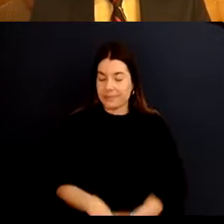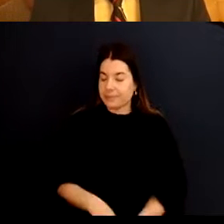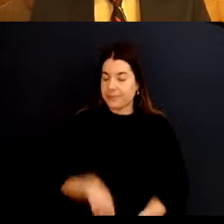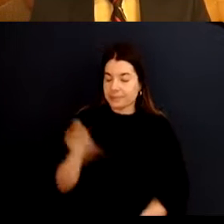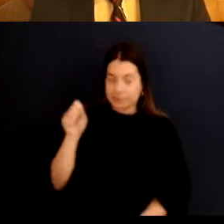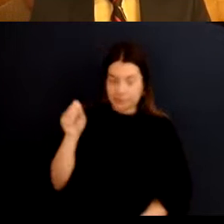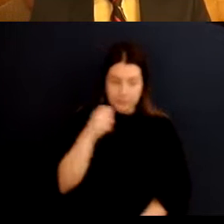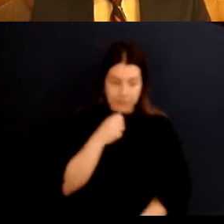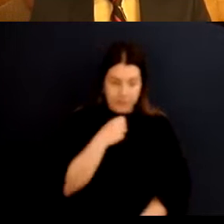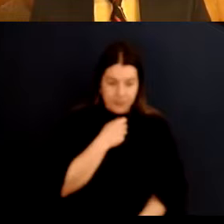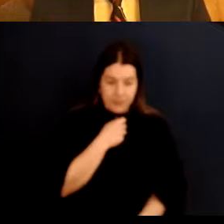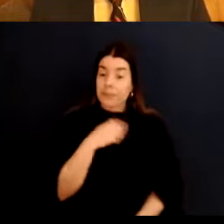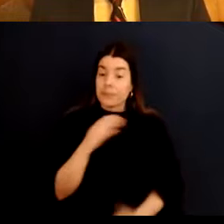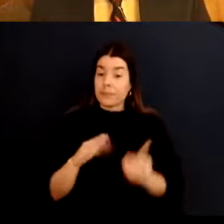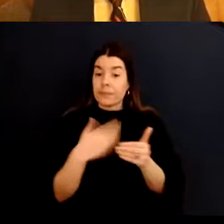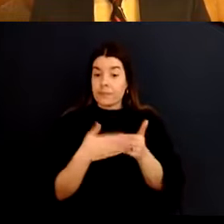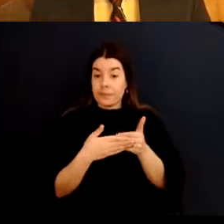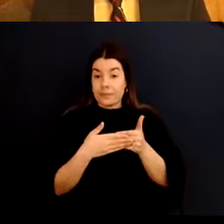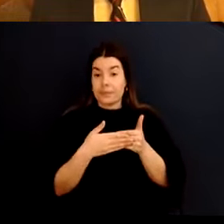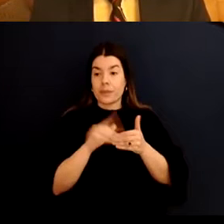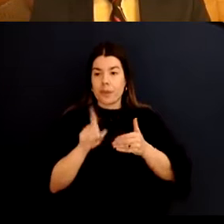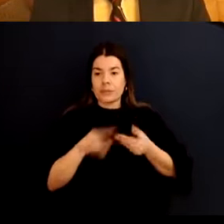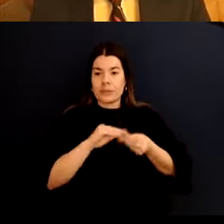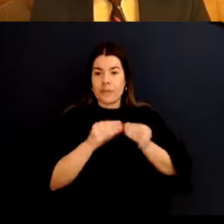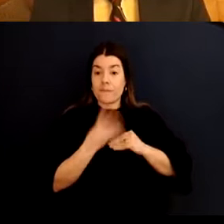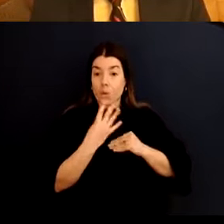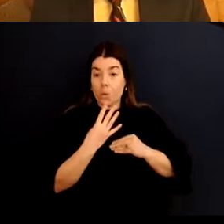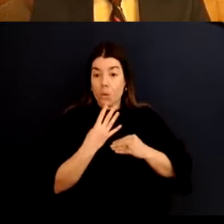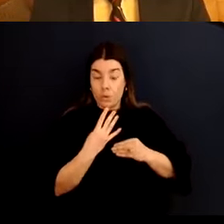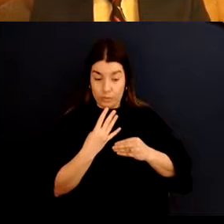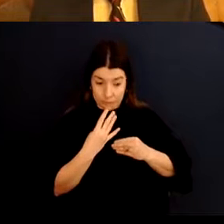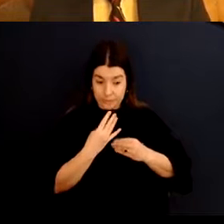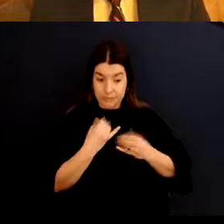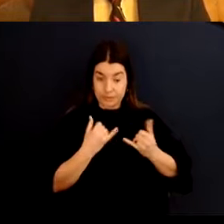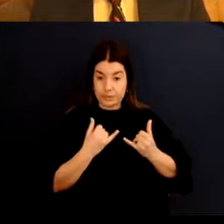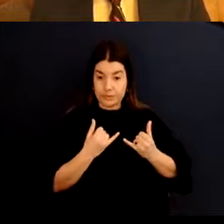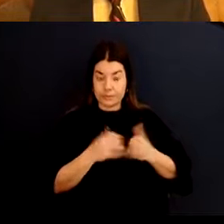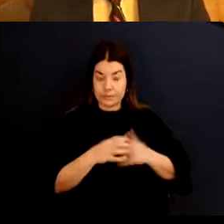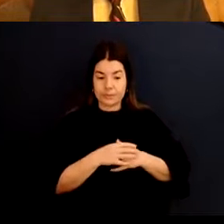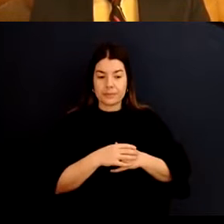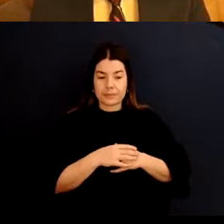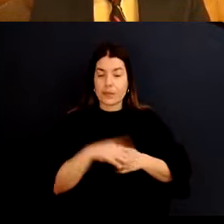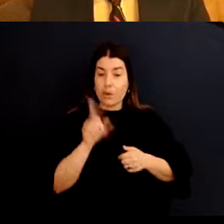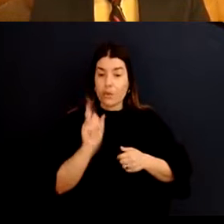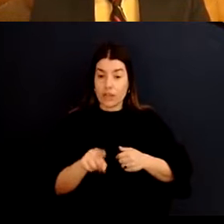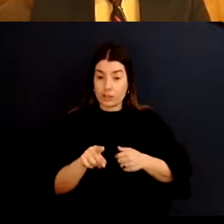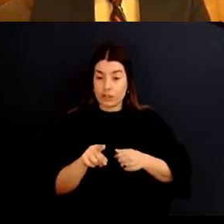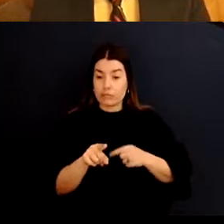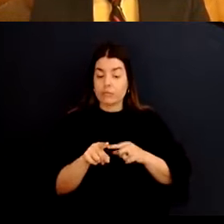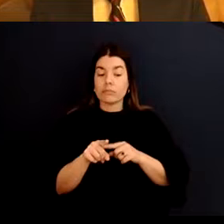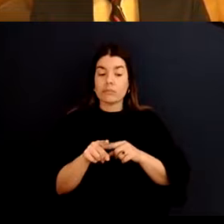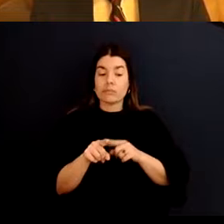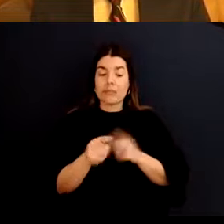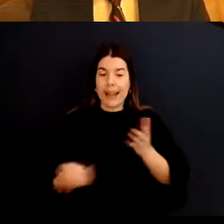ma'am. We're on to question number 4 here. And the question is, again, from the